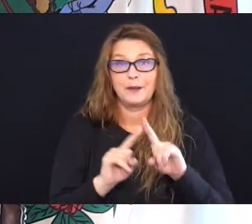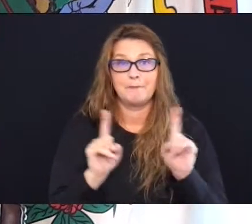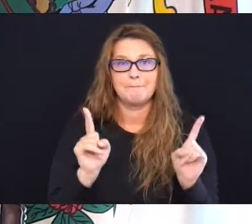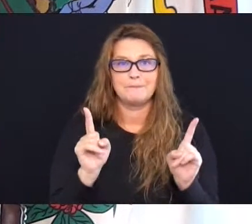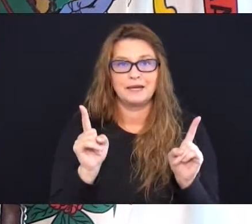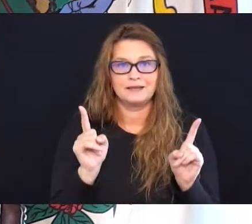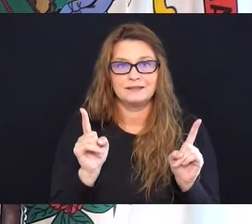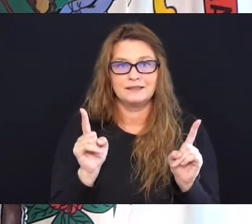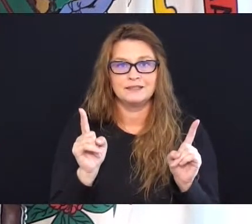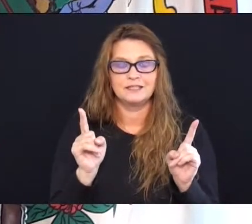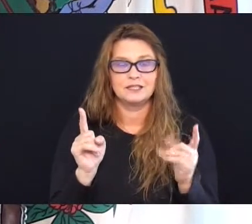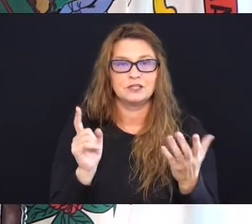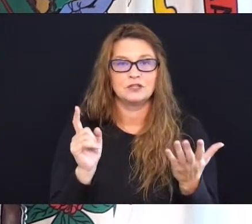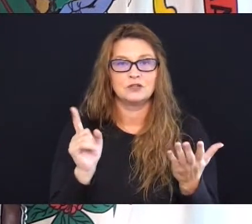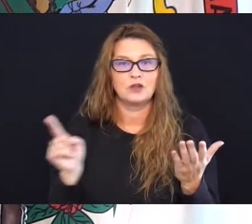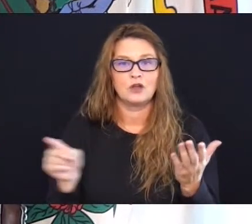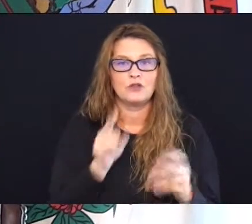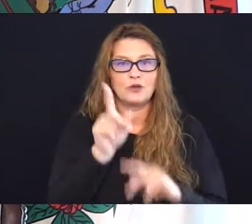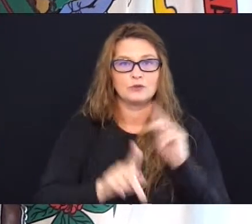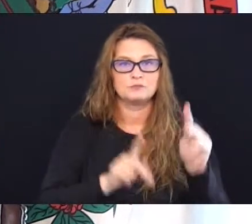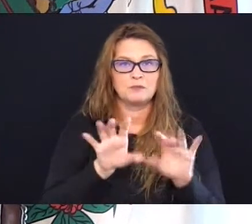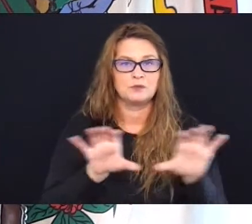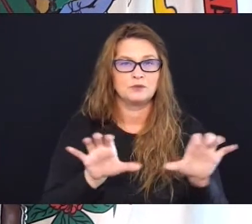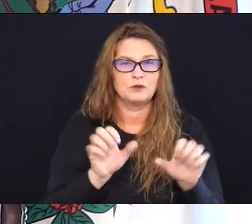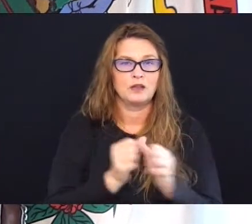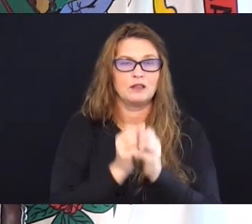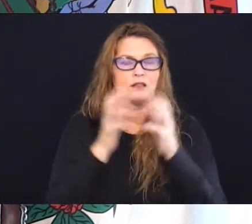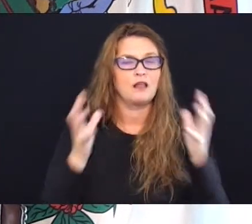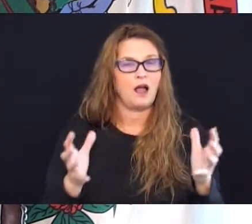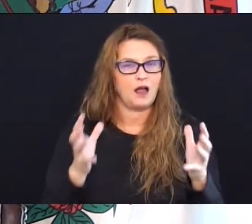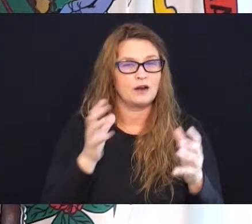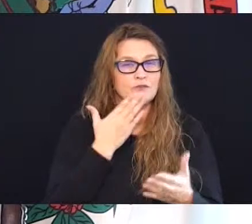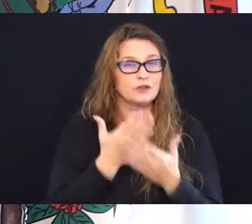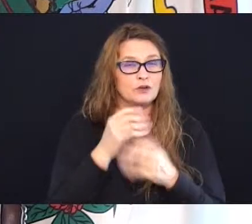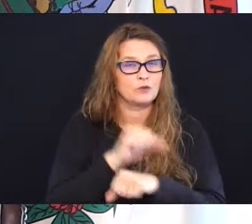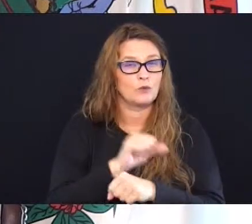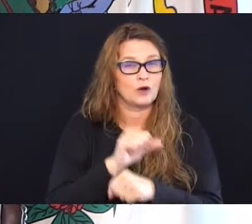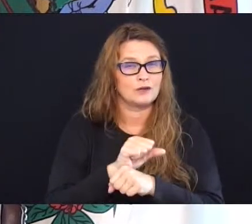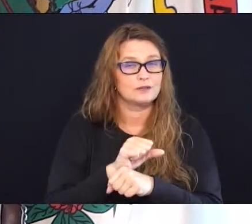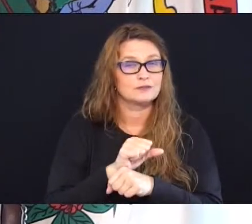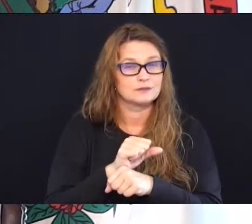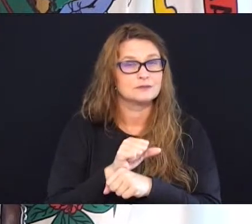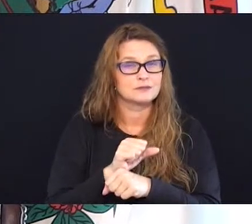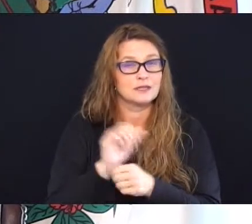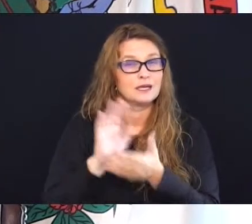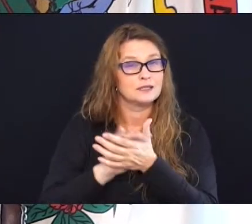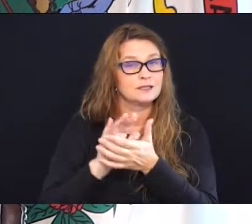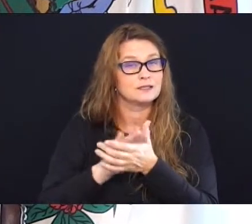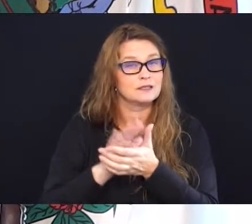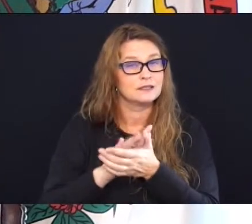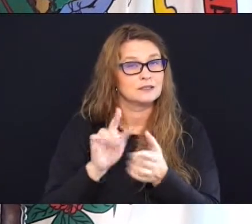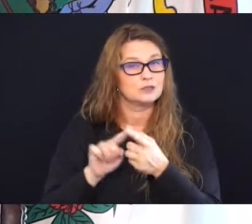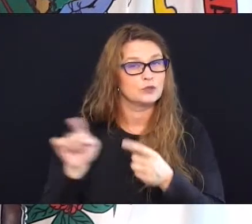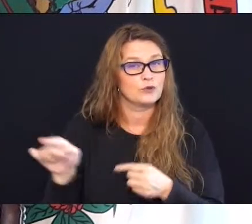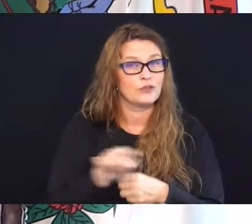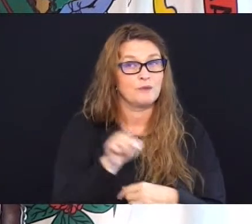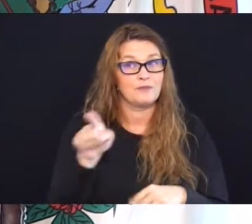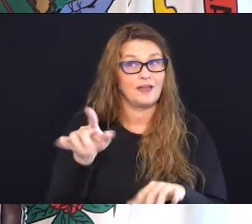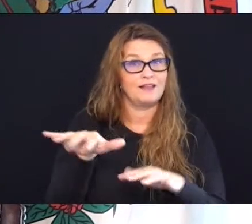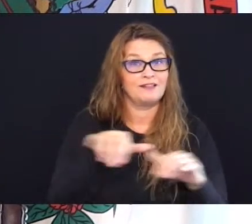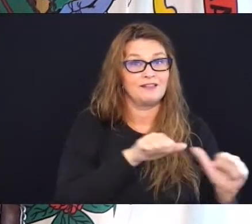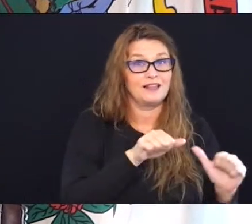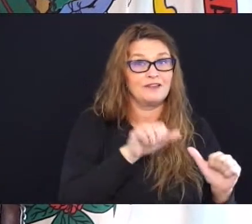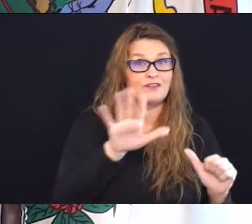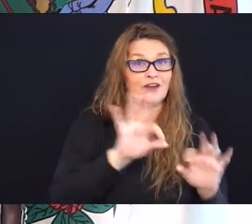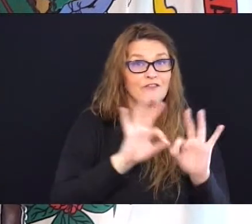But, you know, these people do a lot of good work, and let's give credit where credit's due. They come here away from their families for